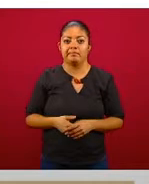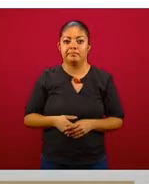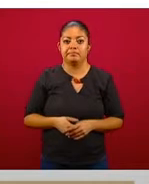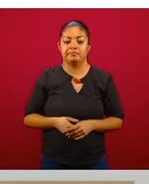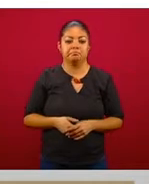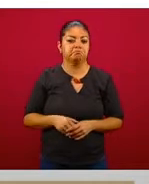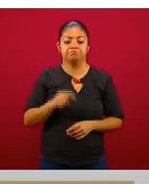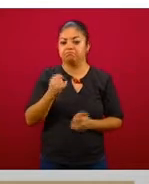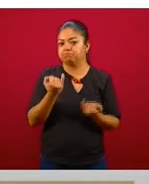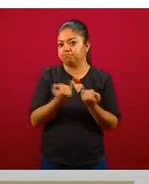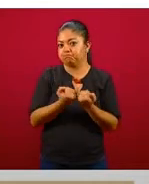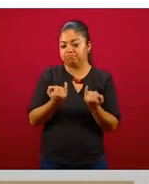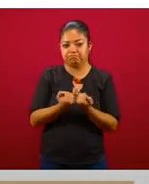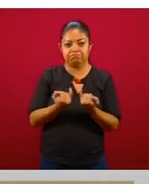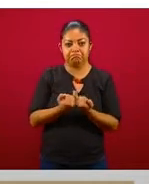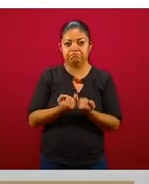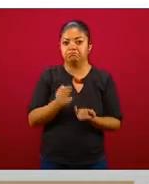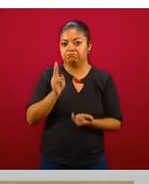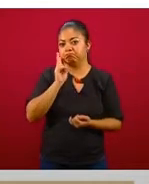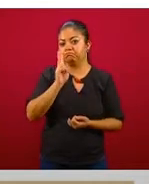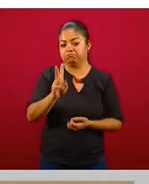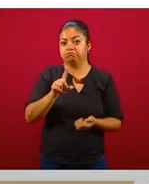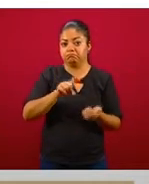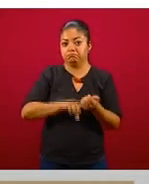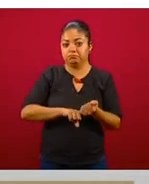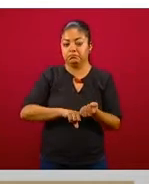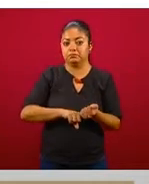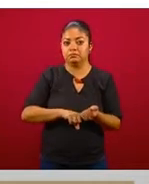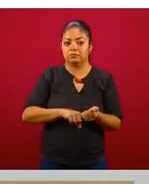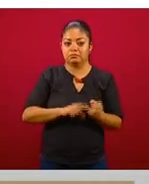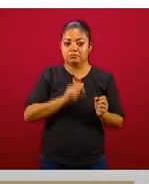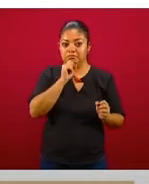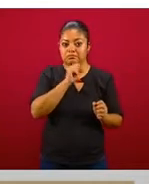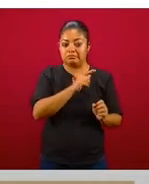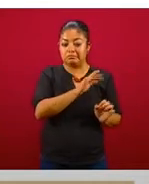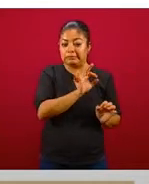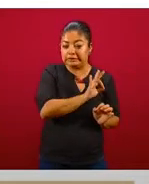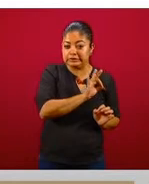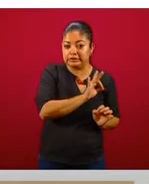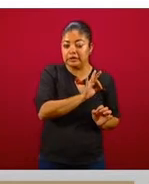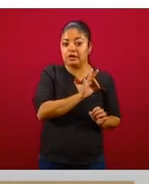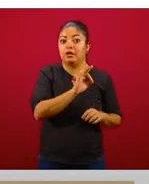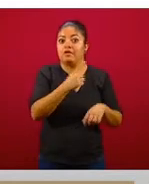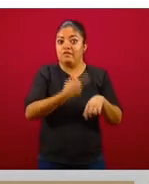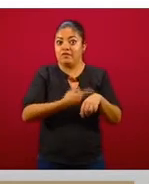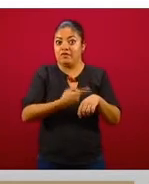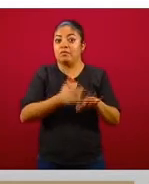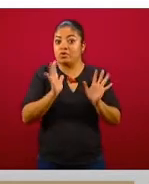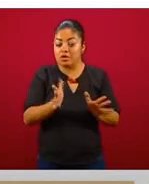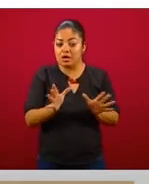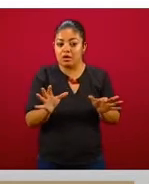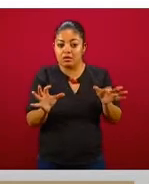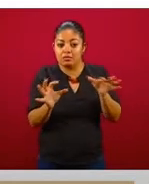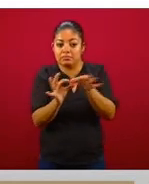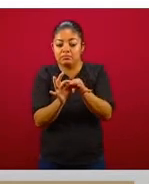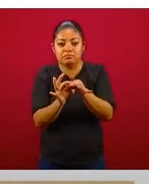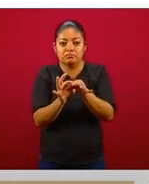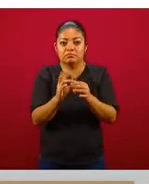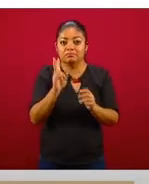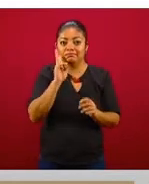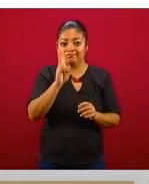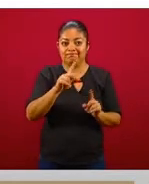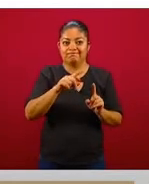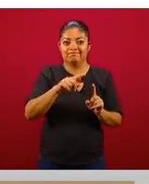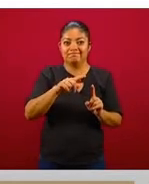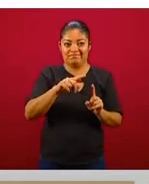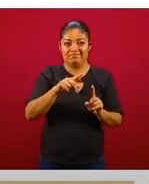Lo Same mismo cuando when agregamos los we add casos up the suspect sospechosos, además cases de los besides the confirmados. Y confirmed cuando vemos la cases. curva, que no We la can take a look at tengo that a